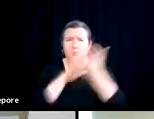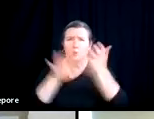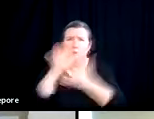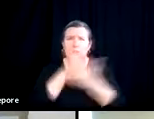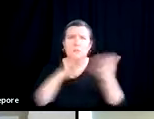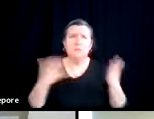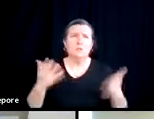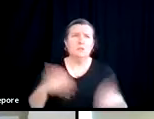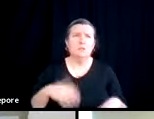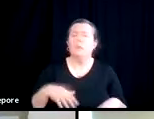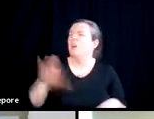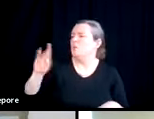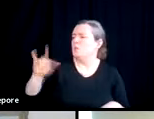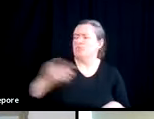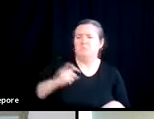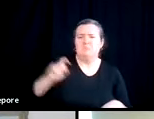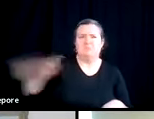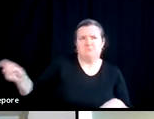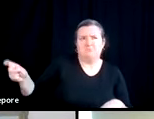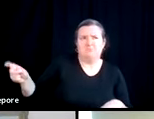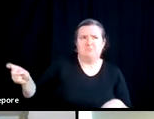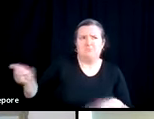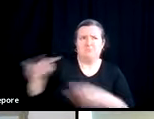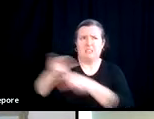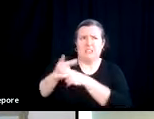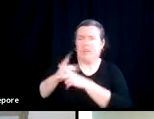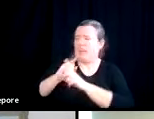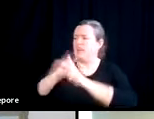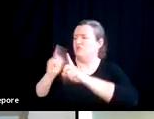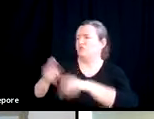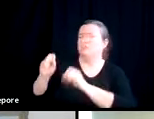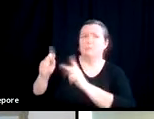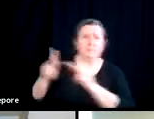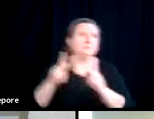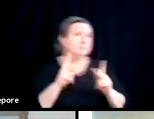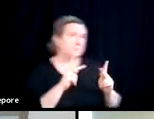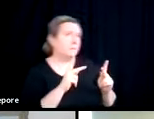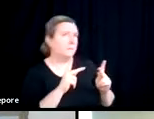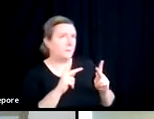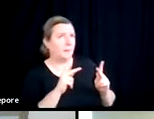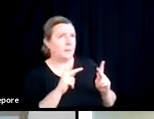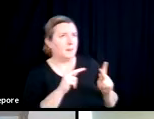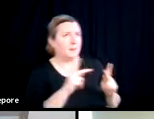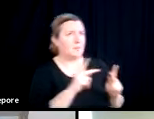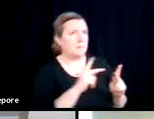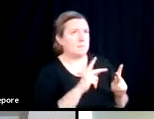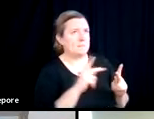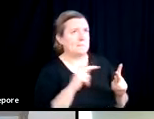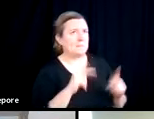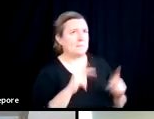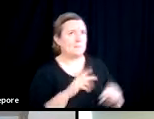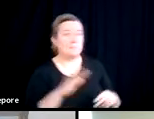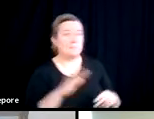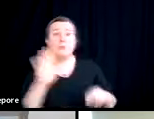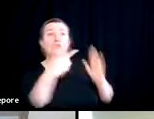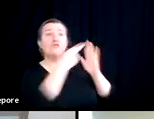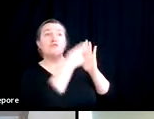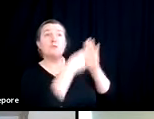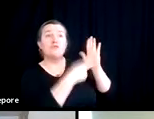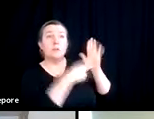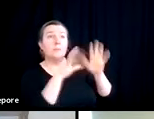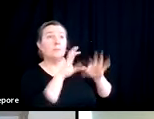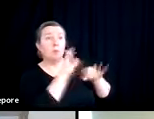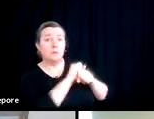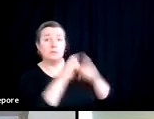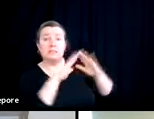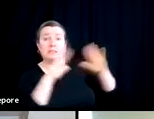all of these over to you, other than to say the registration appointment system, we've had real challenges with our vendor.